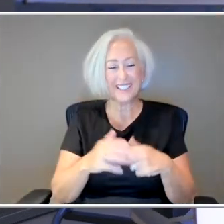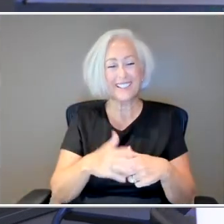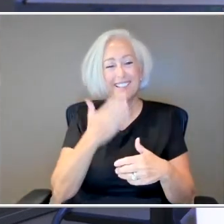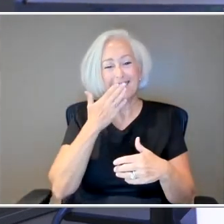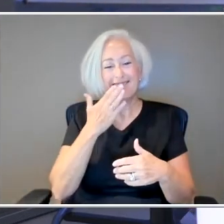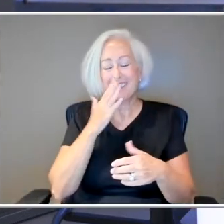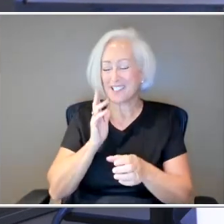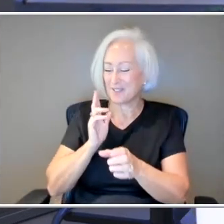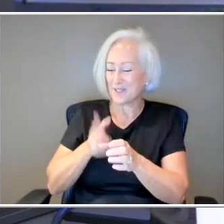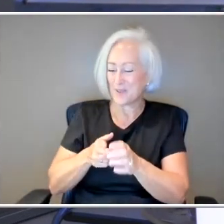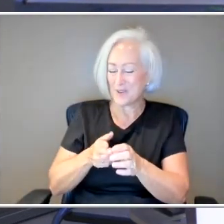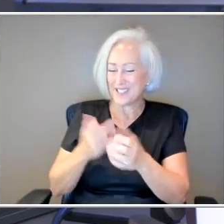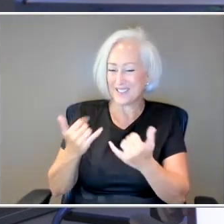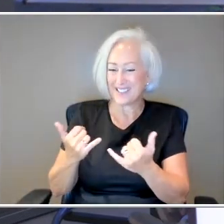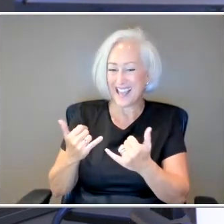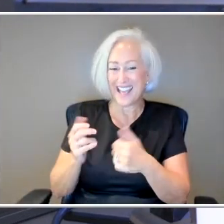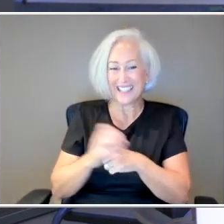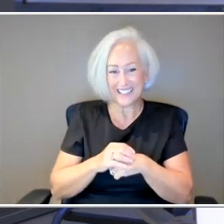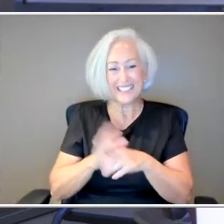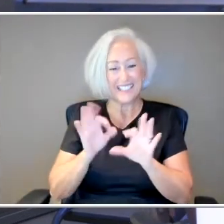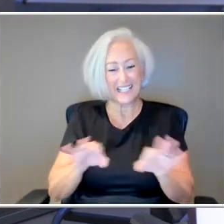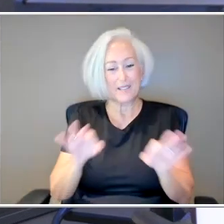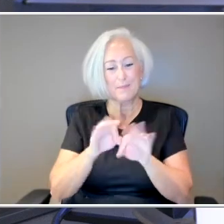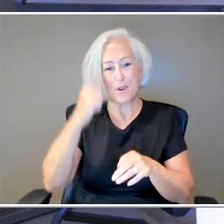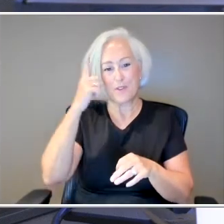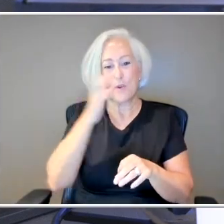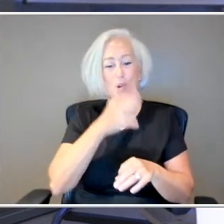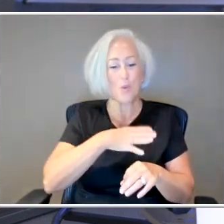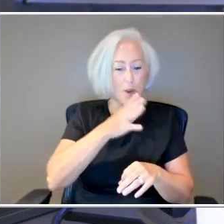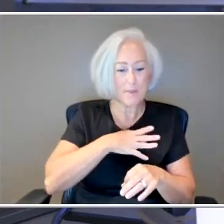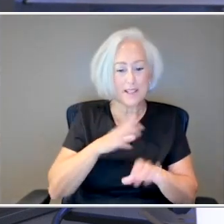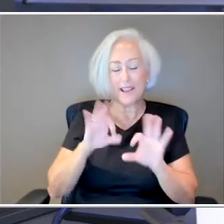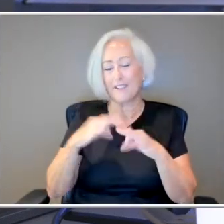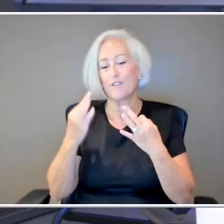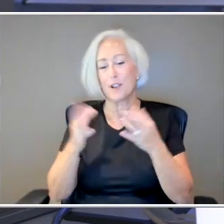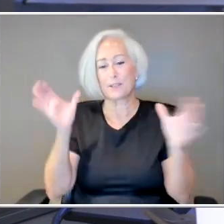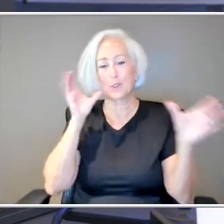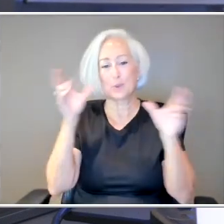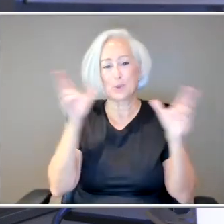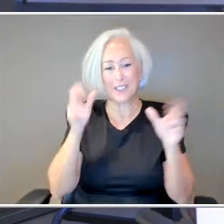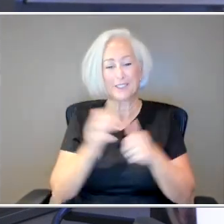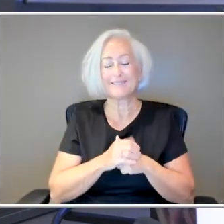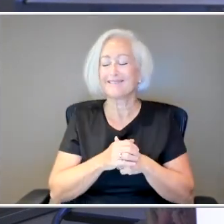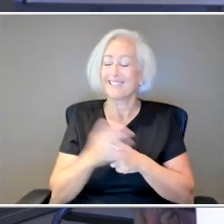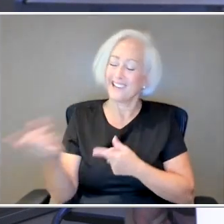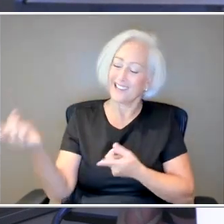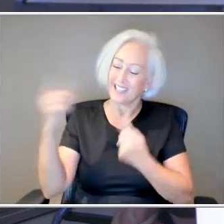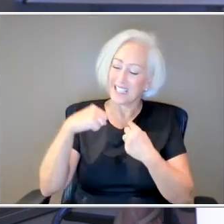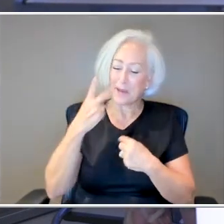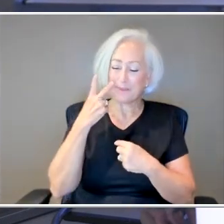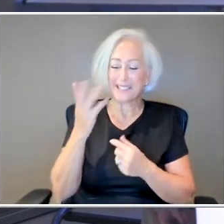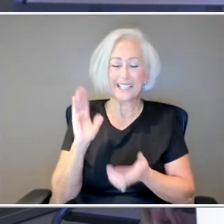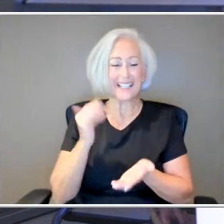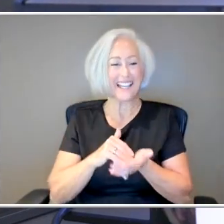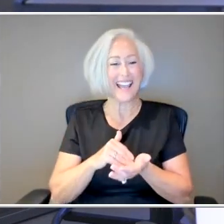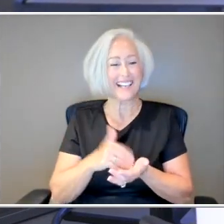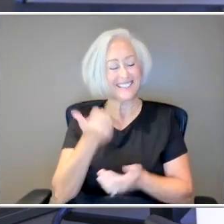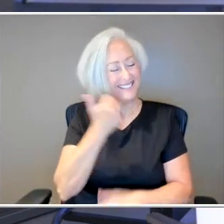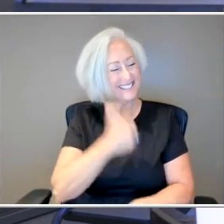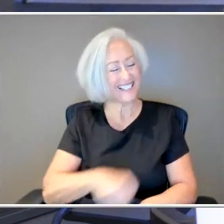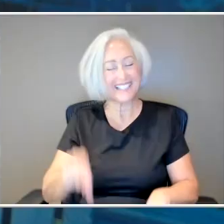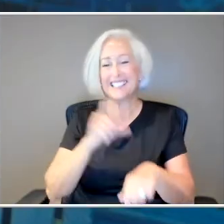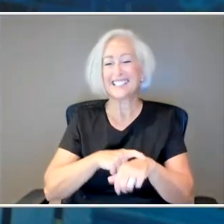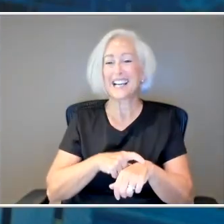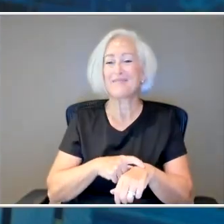thank this is you. important for women and families and friends to hear. come back and see us. Thank you. Anytime. Anytime. All right. Thanks so